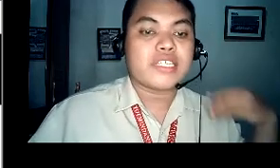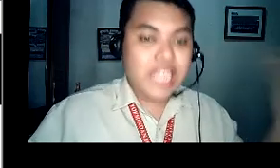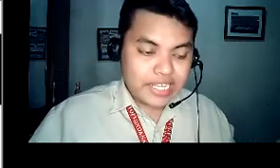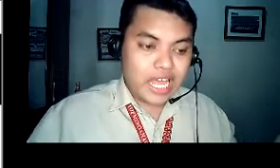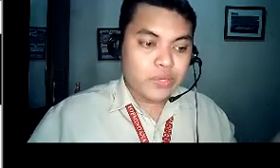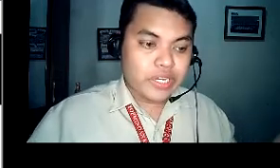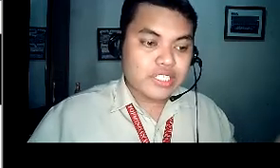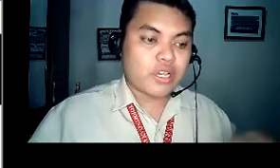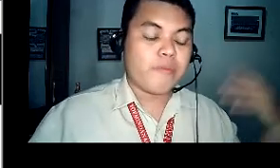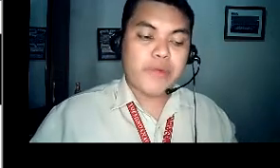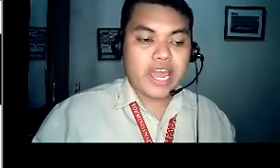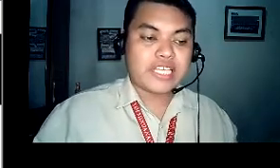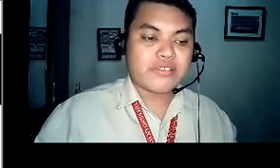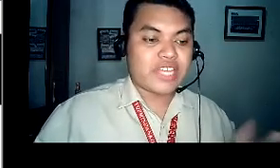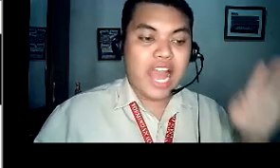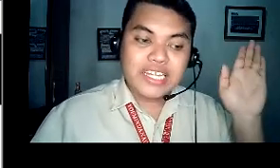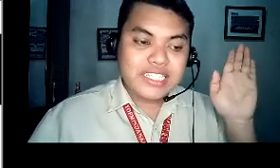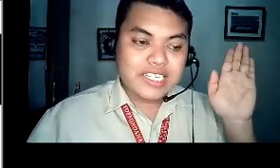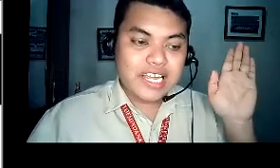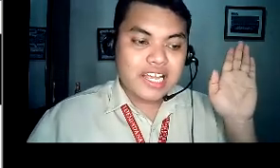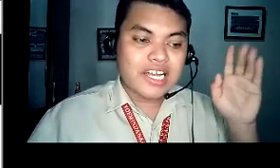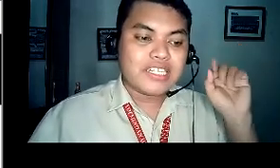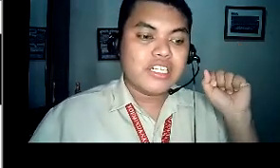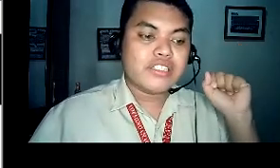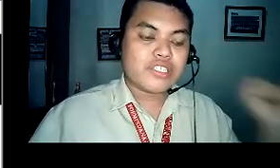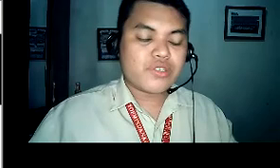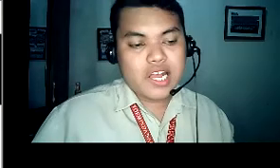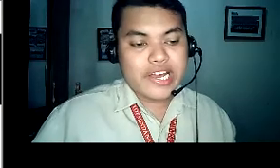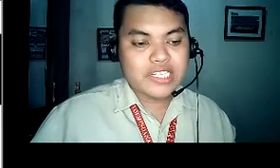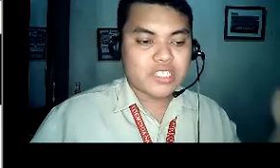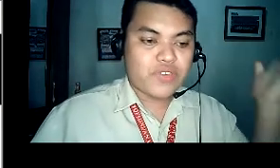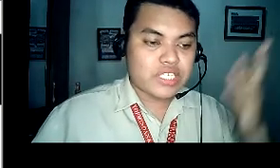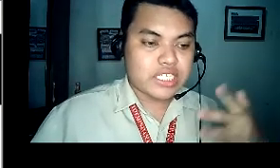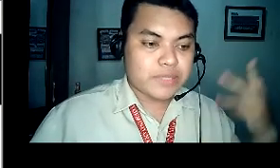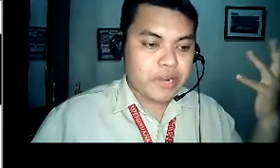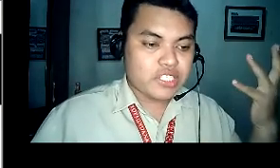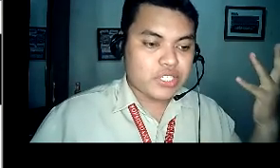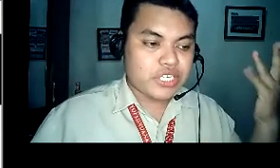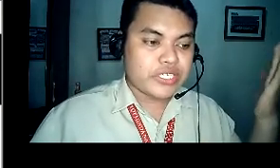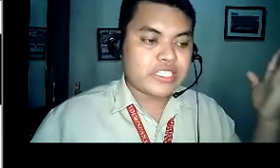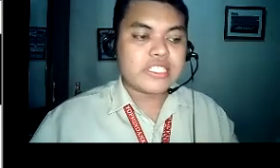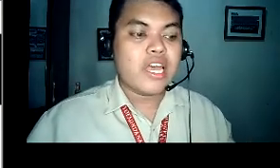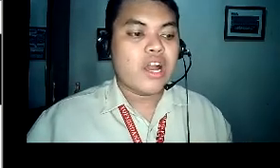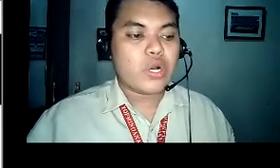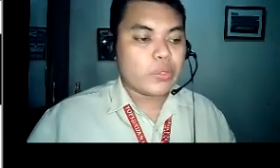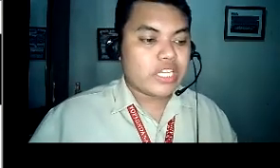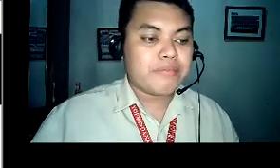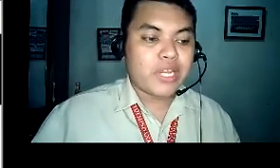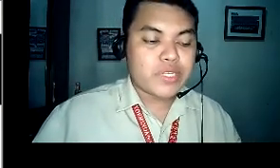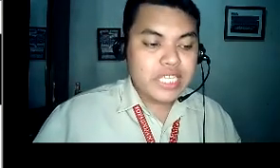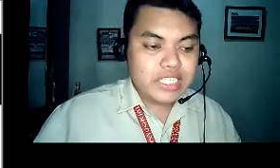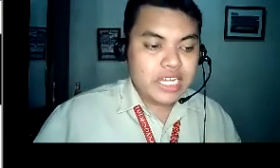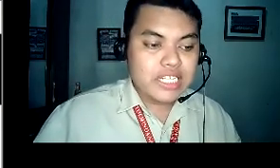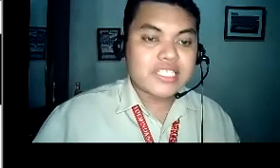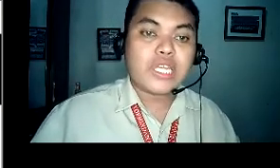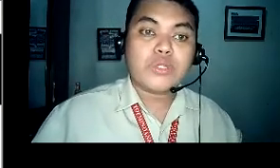these sign language comprise the hand signal, the shrugs, facial expressions, coded